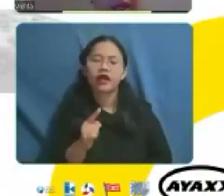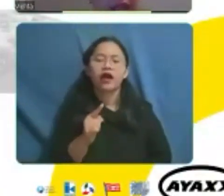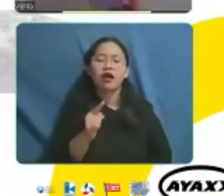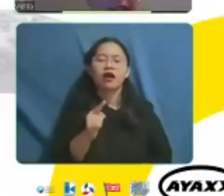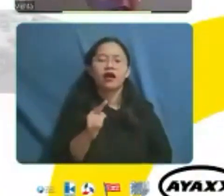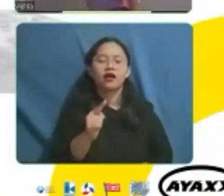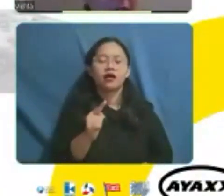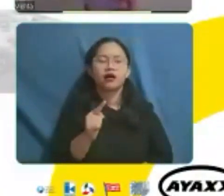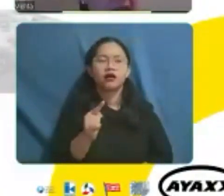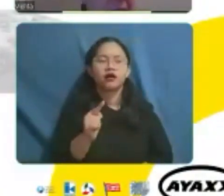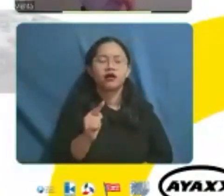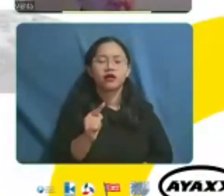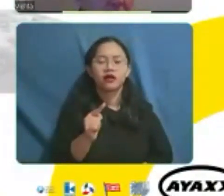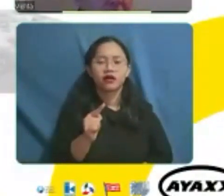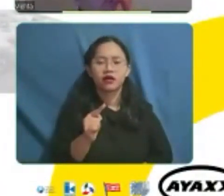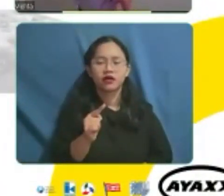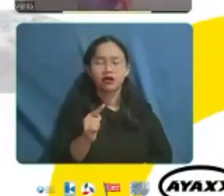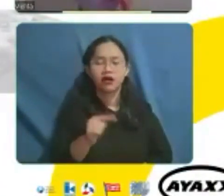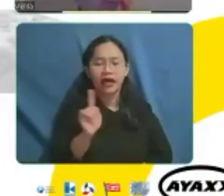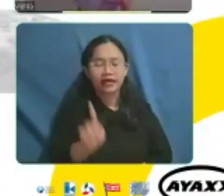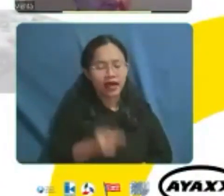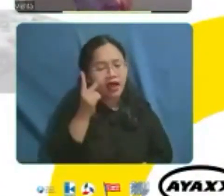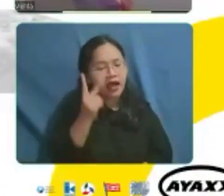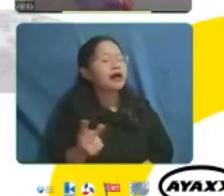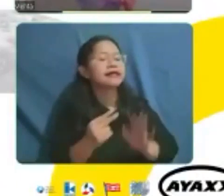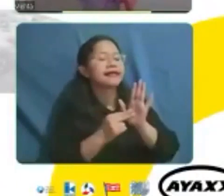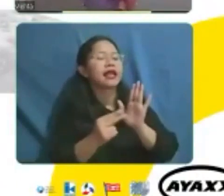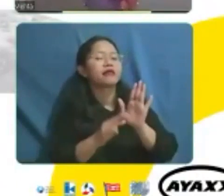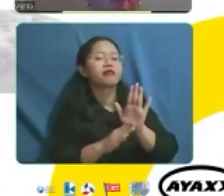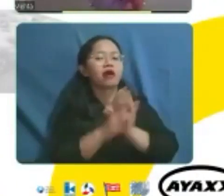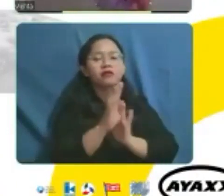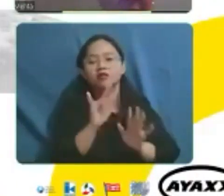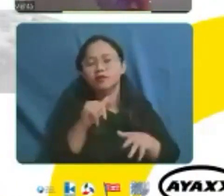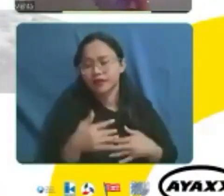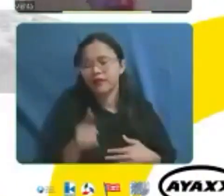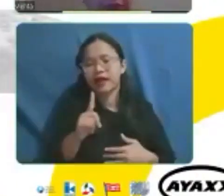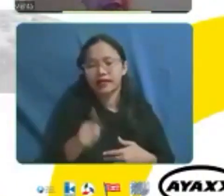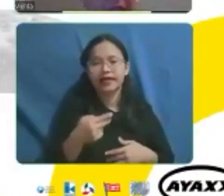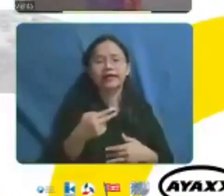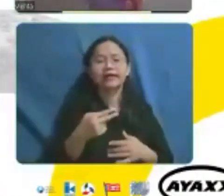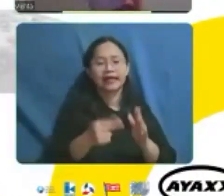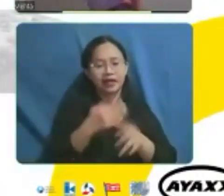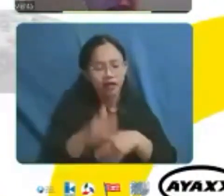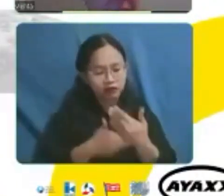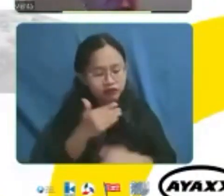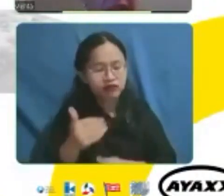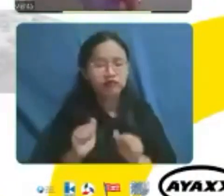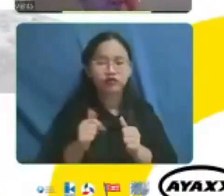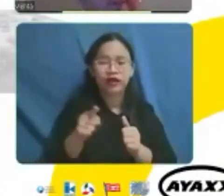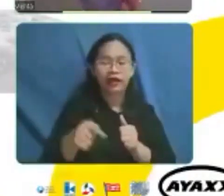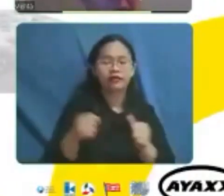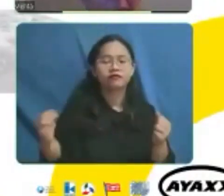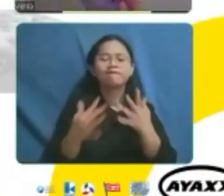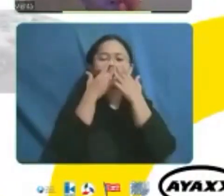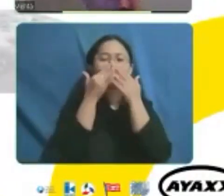can see here in this assessment that we see in Jakarta, we would likely see around